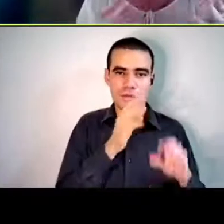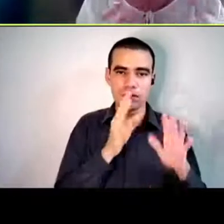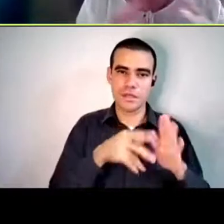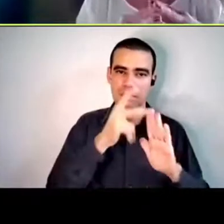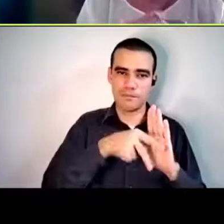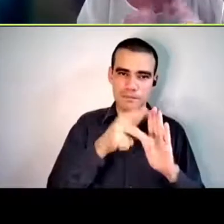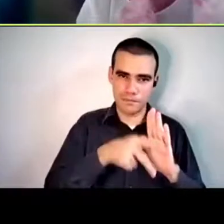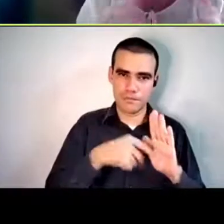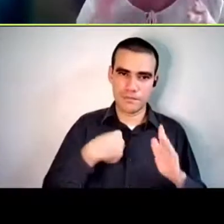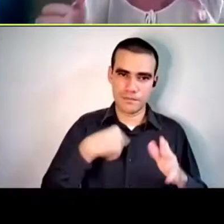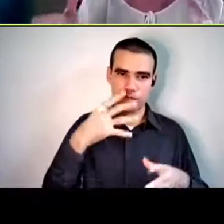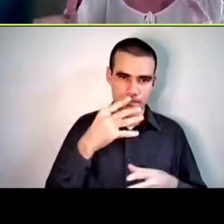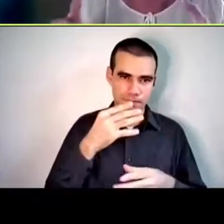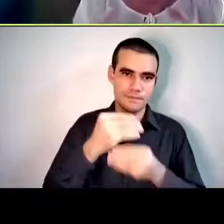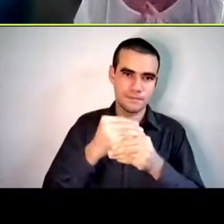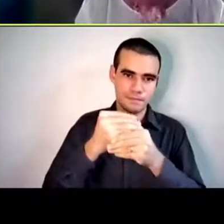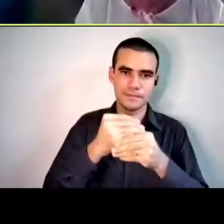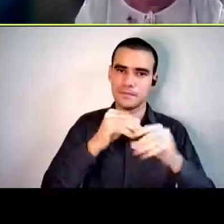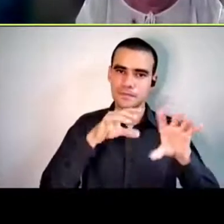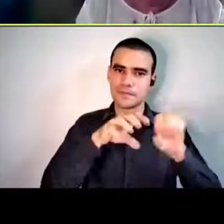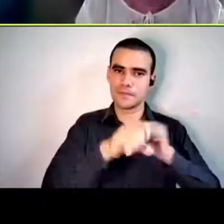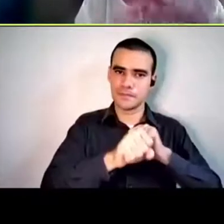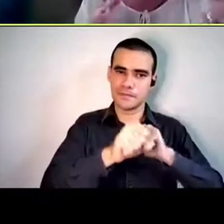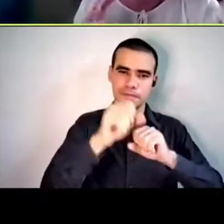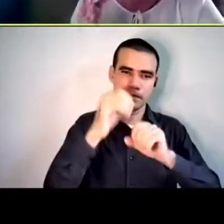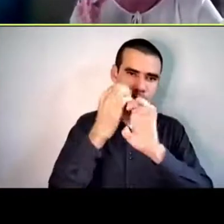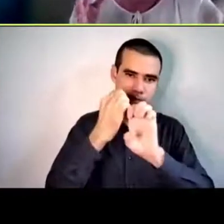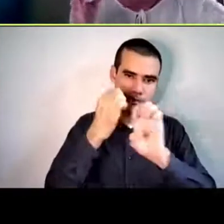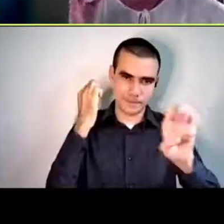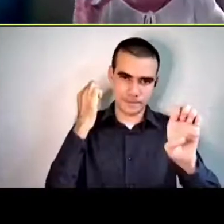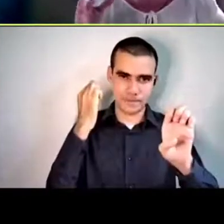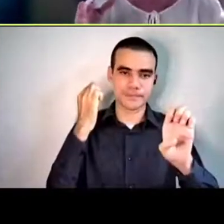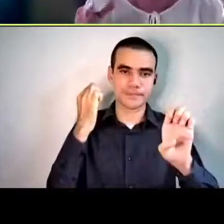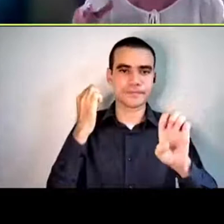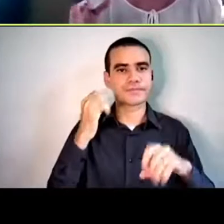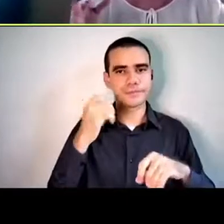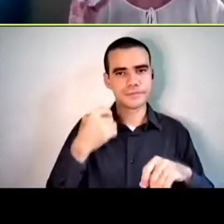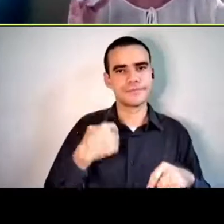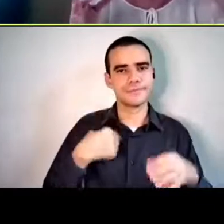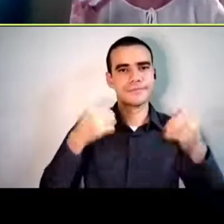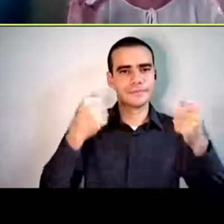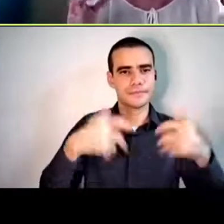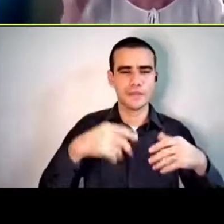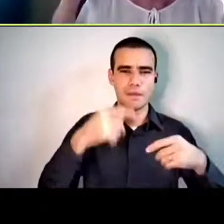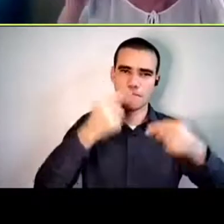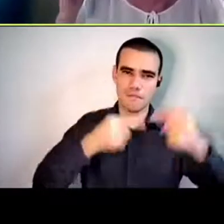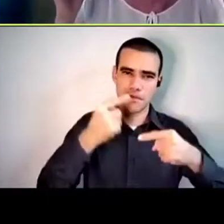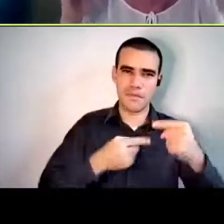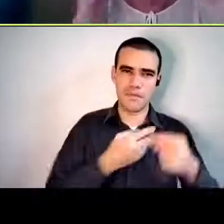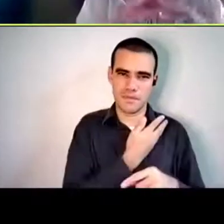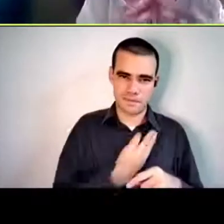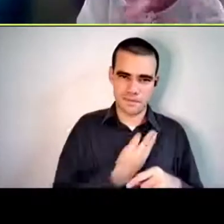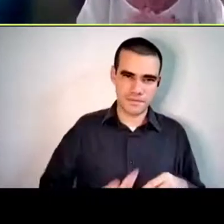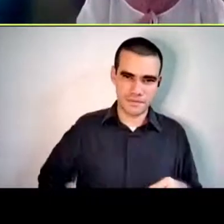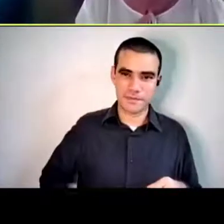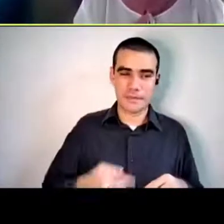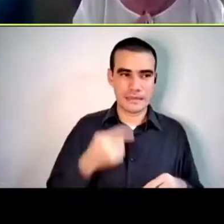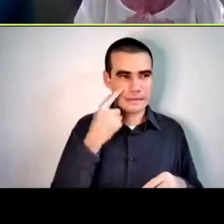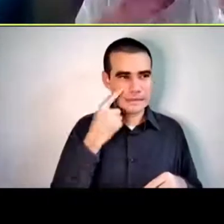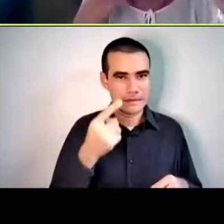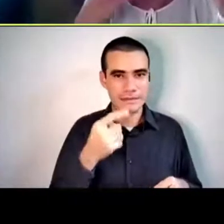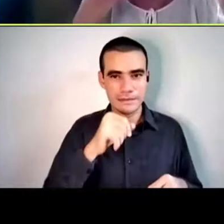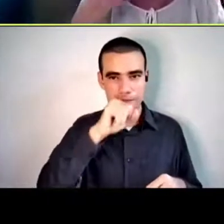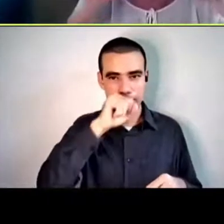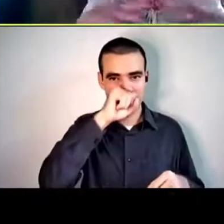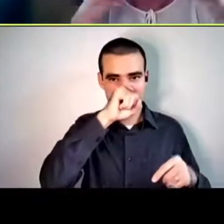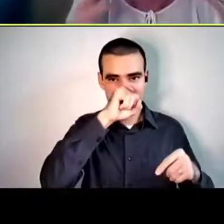the areas of knowledge in a process that I collaborate, that is an engineer training program. When I was there in the public policies, look at